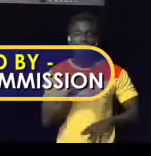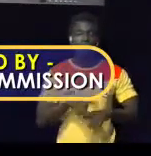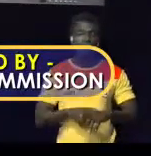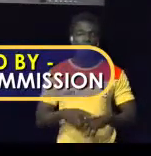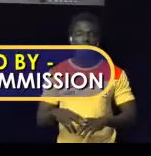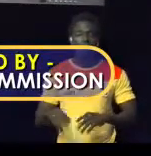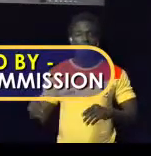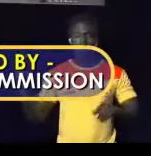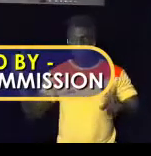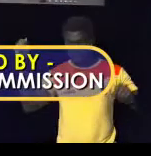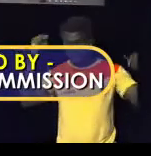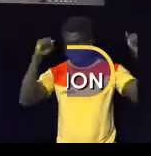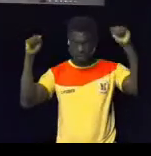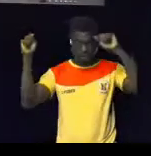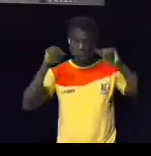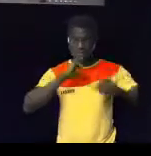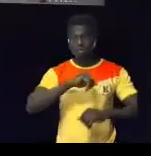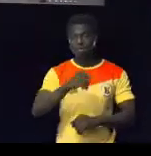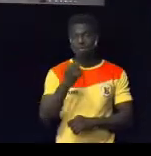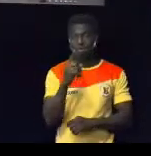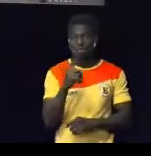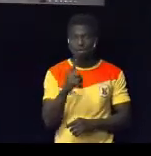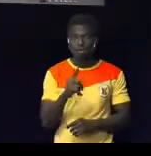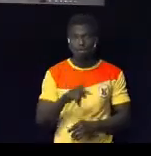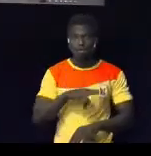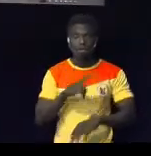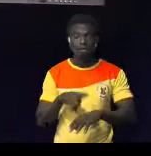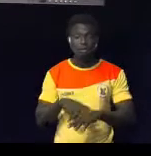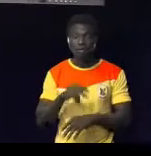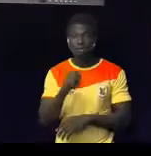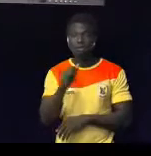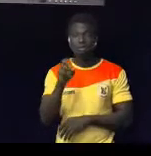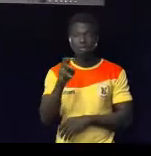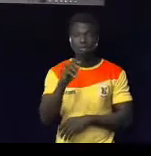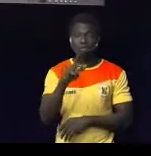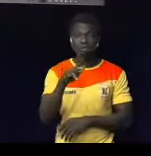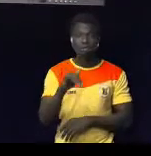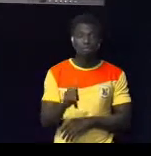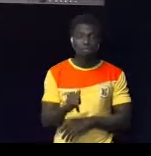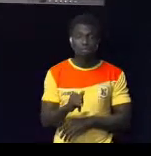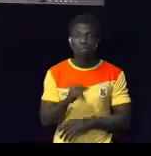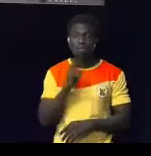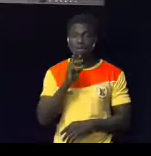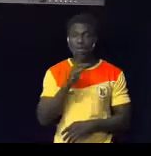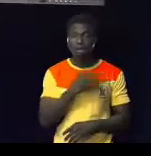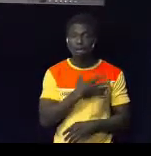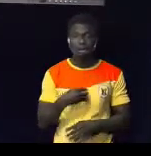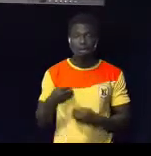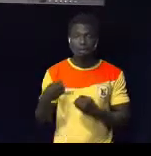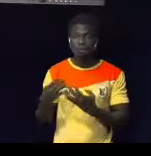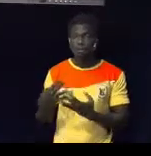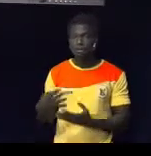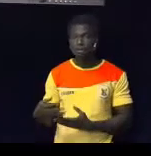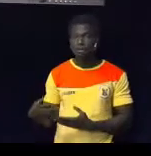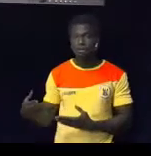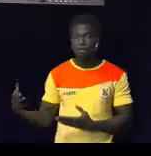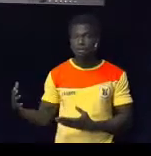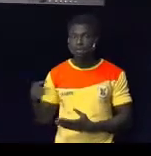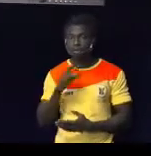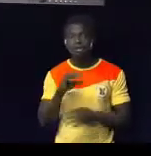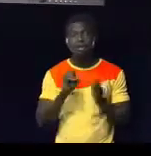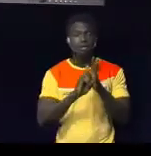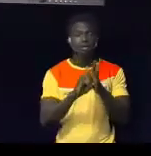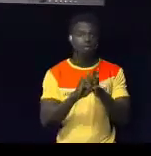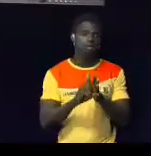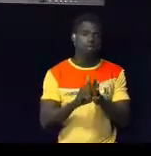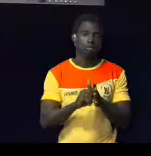National Stadium is also another one. The National Assembly, Abuja, and many others are examples of